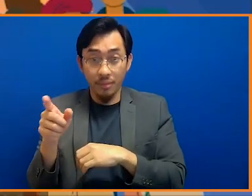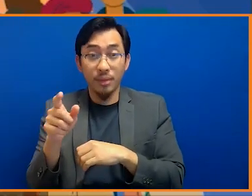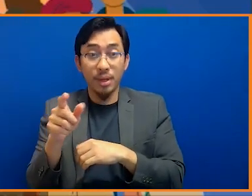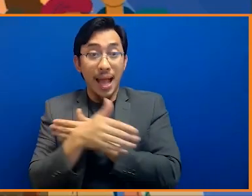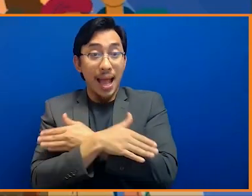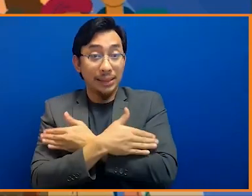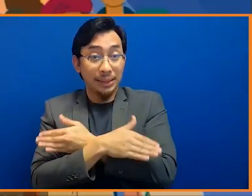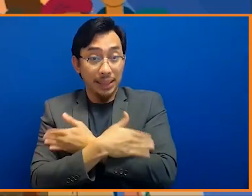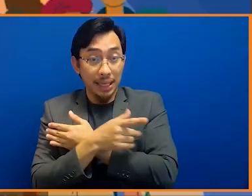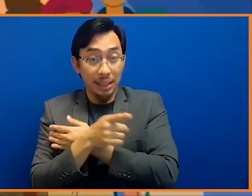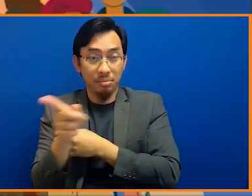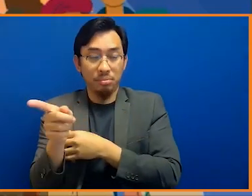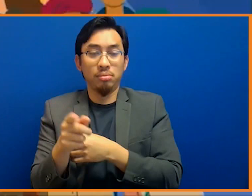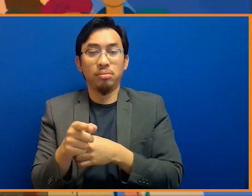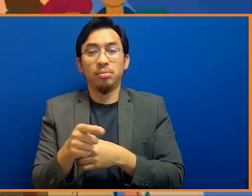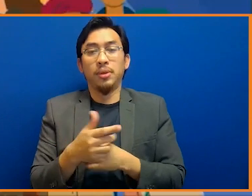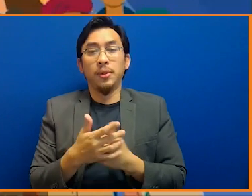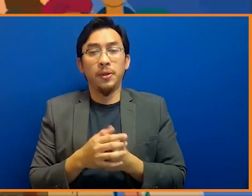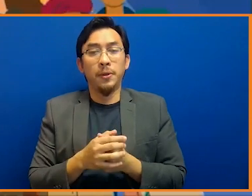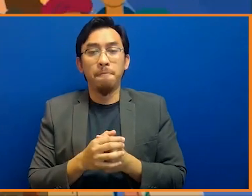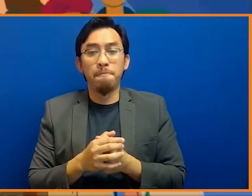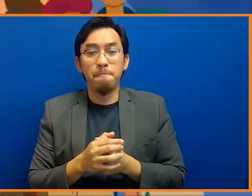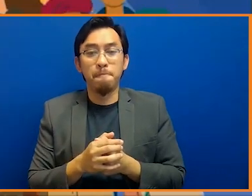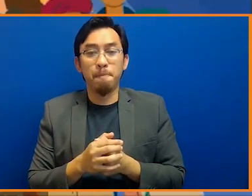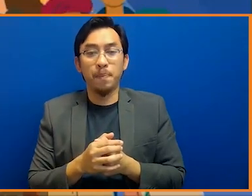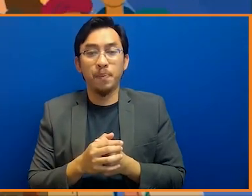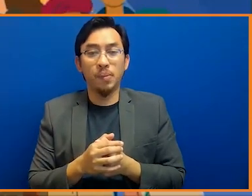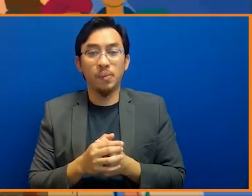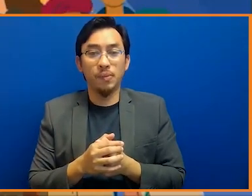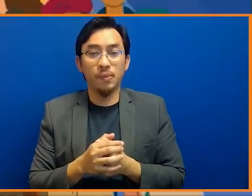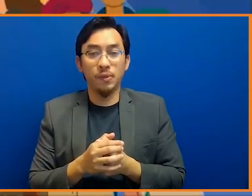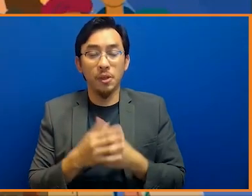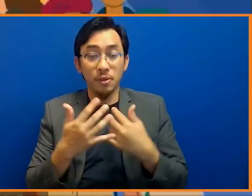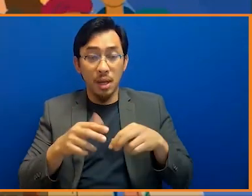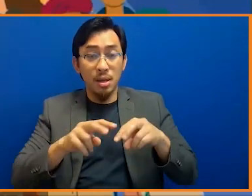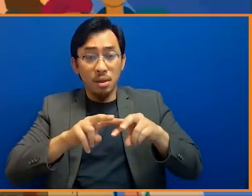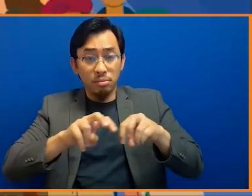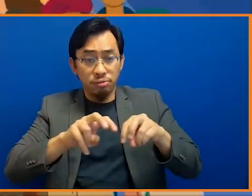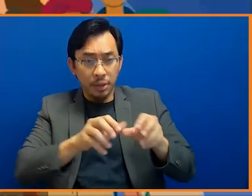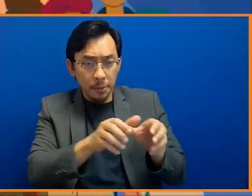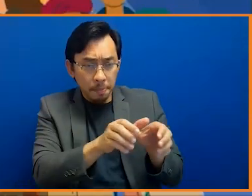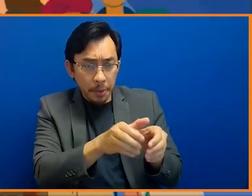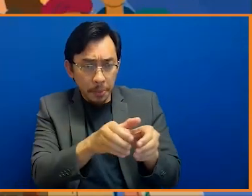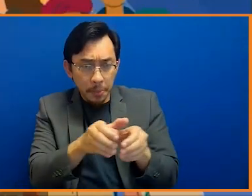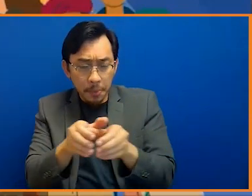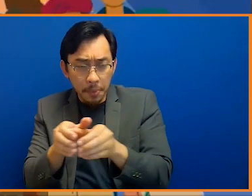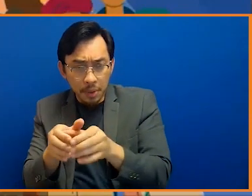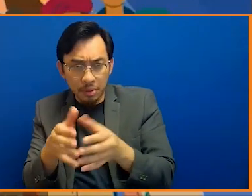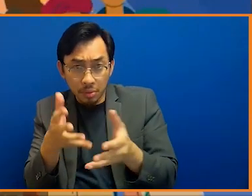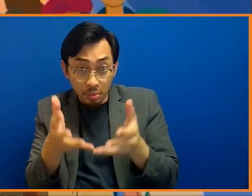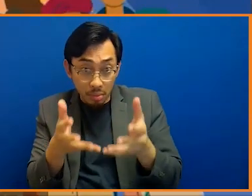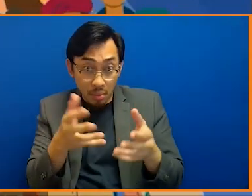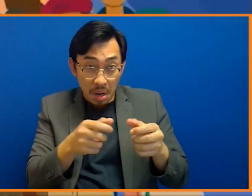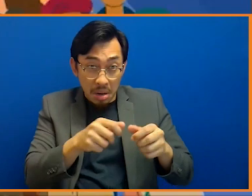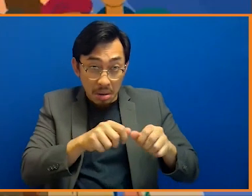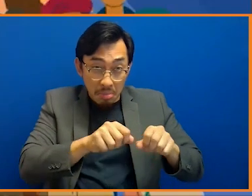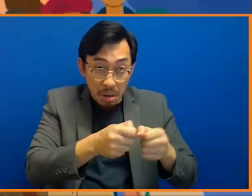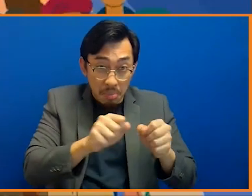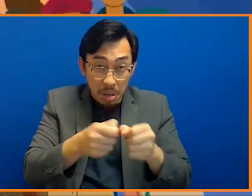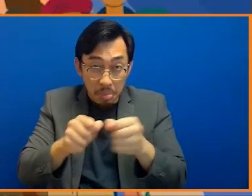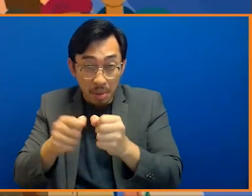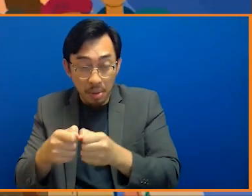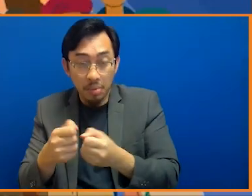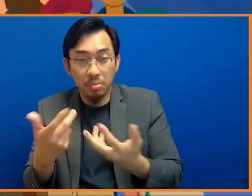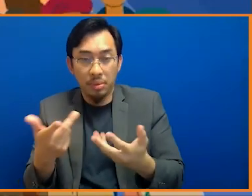Aceh, and then classify all of them into 5 state of damage over here. So we call